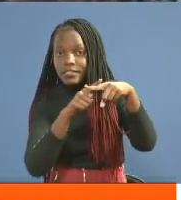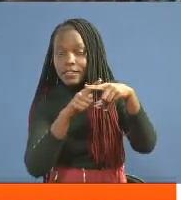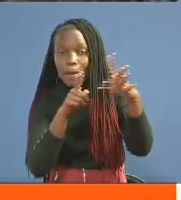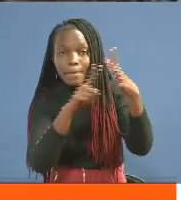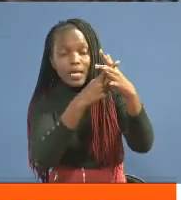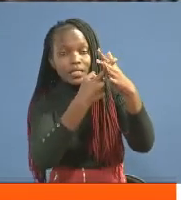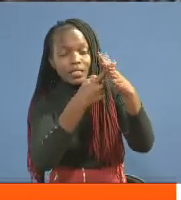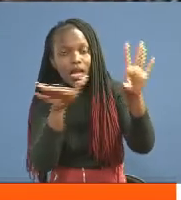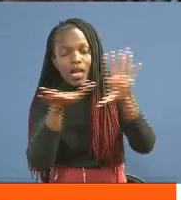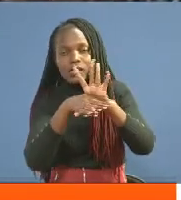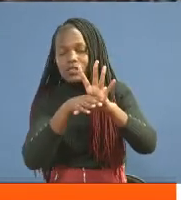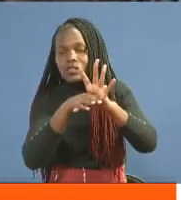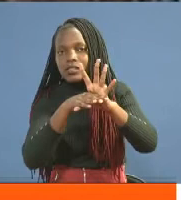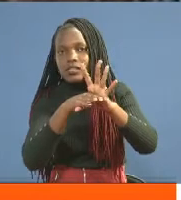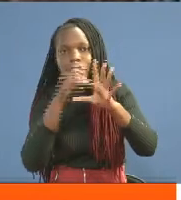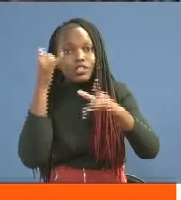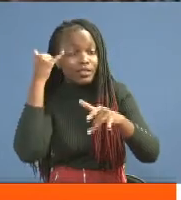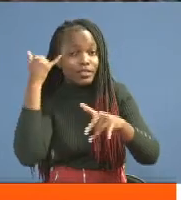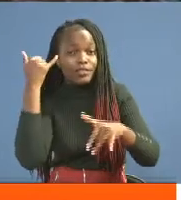outbreak in China.